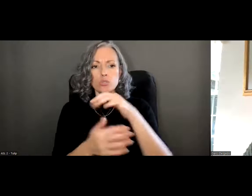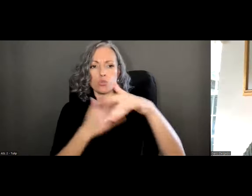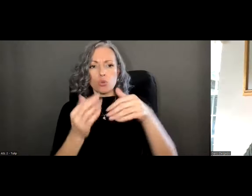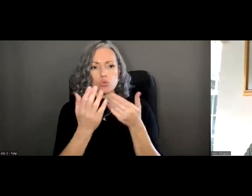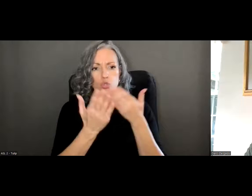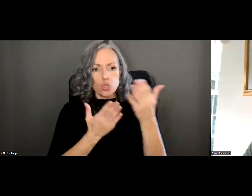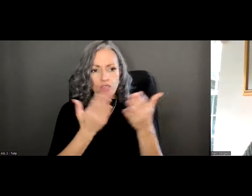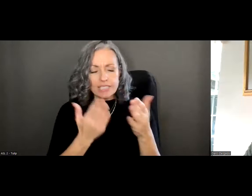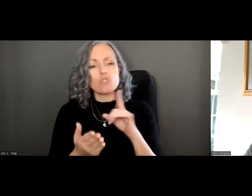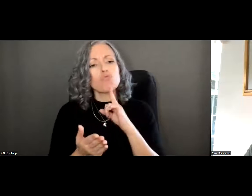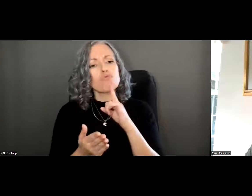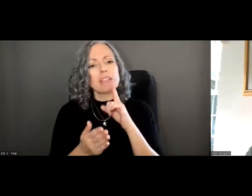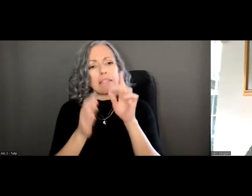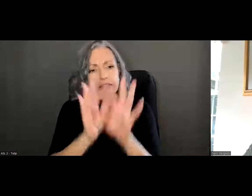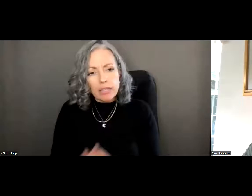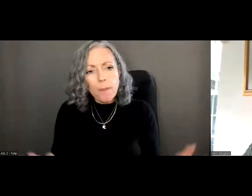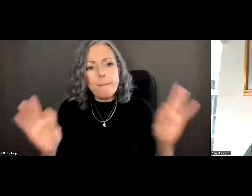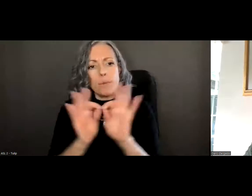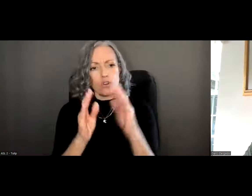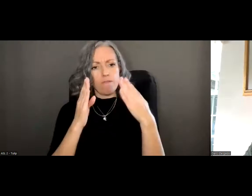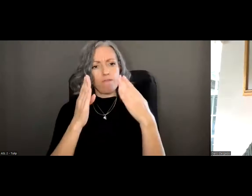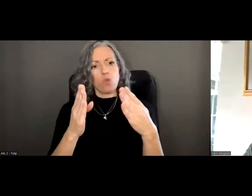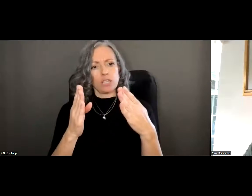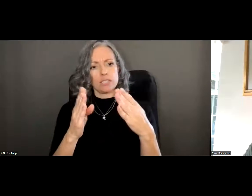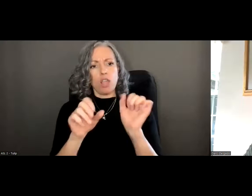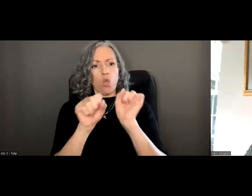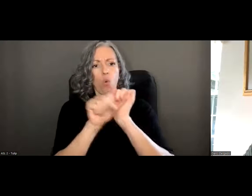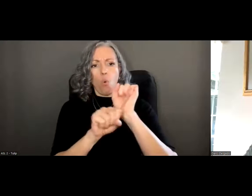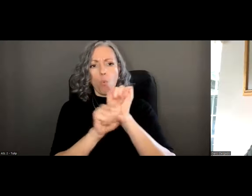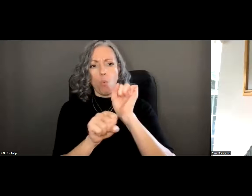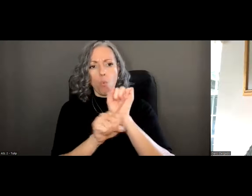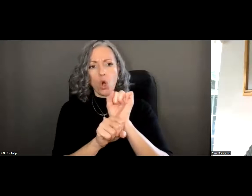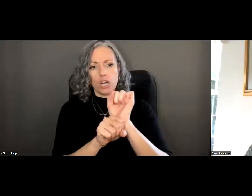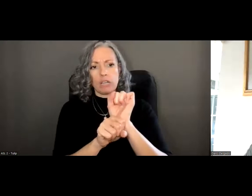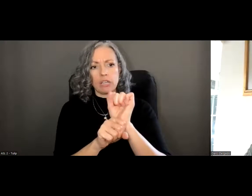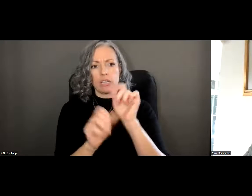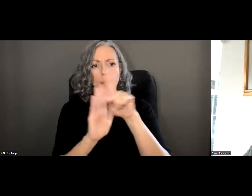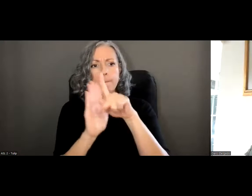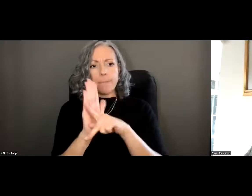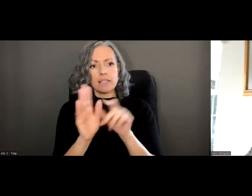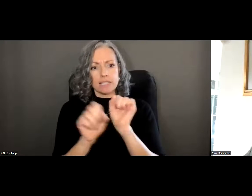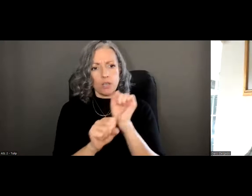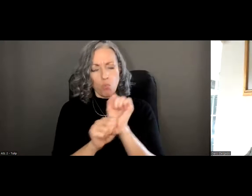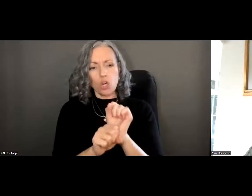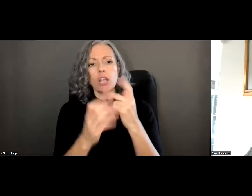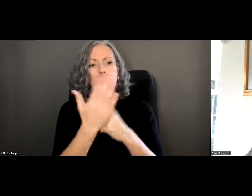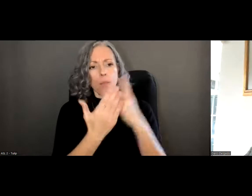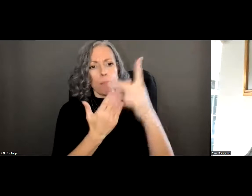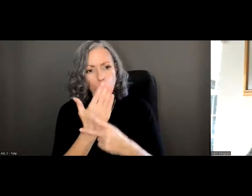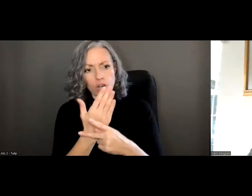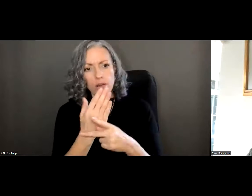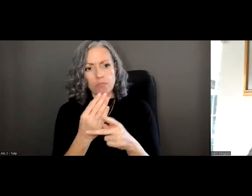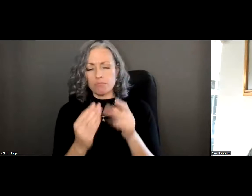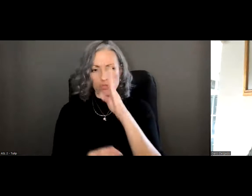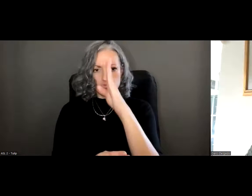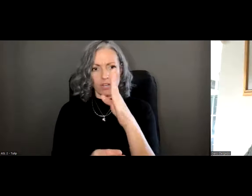multiple efforts that I just want to highlight as work that policy work and programming that comes straight out